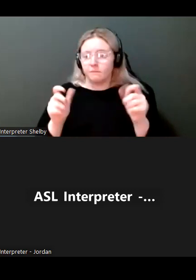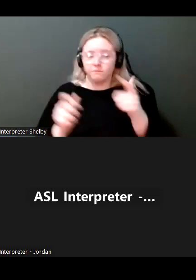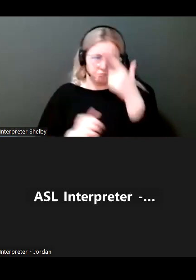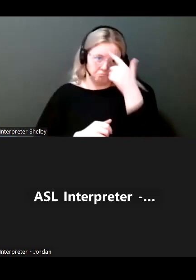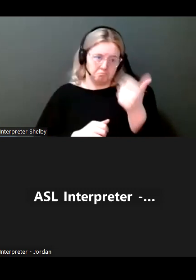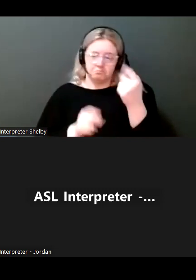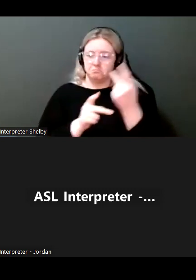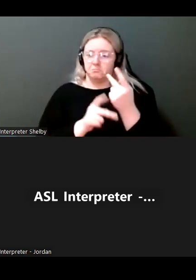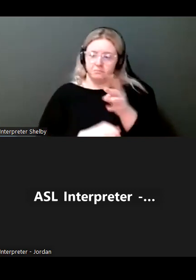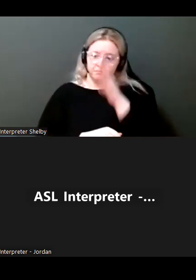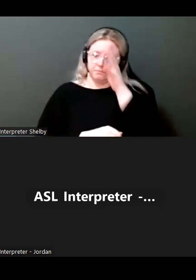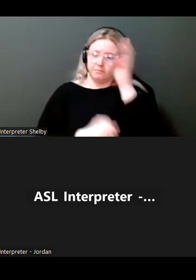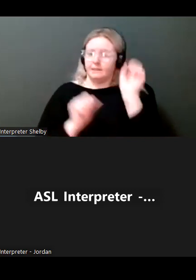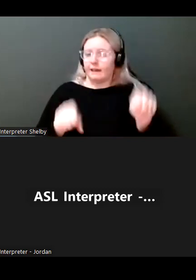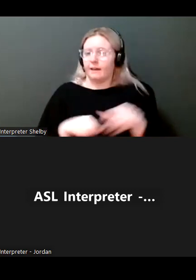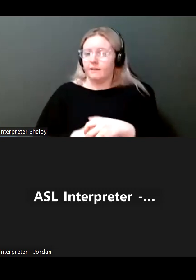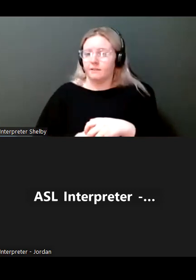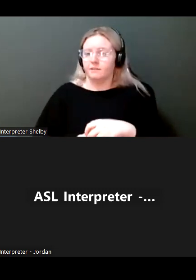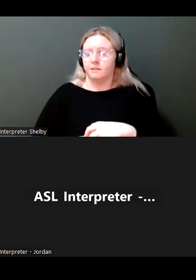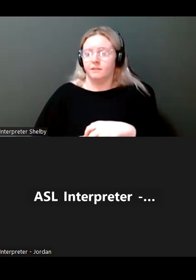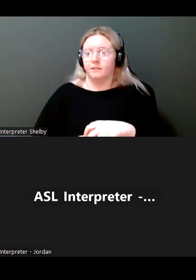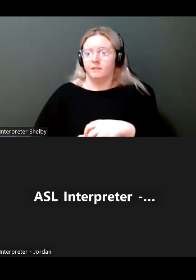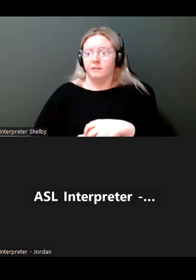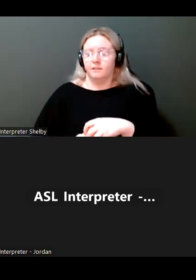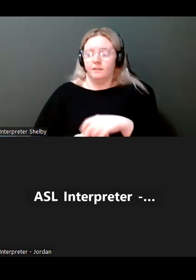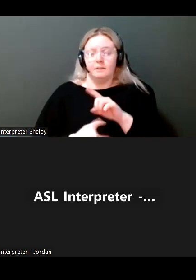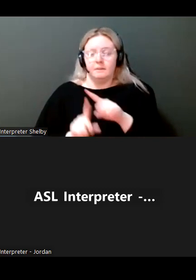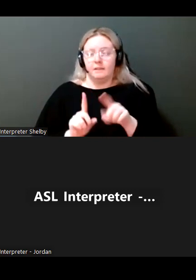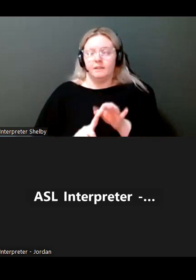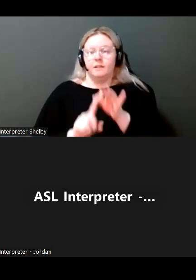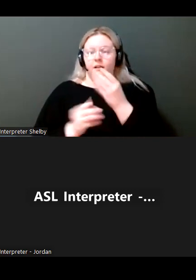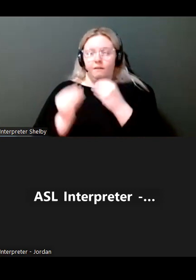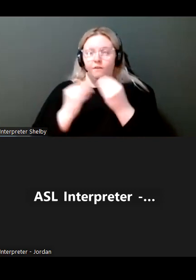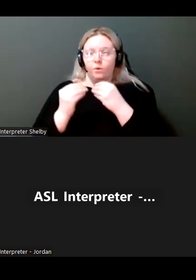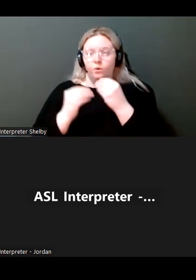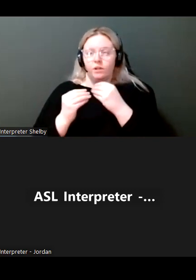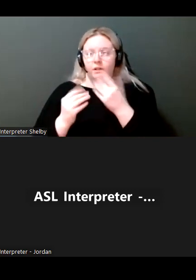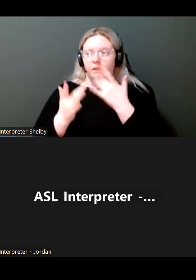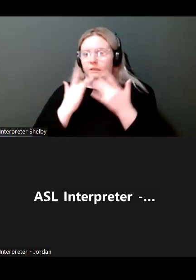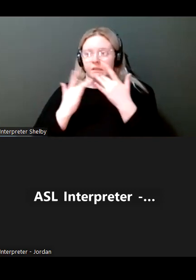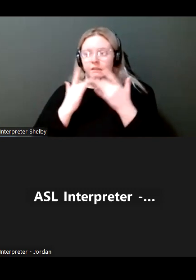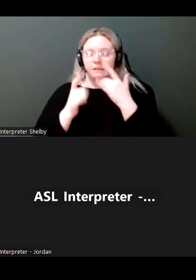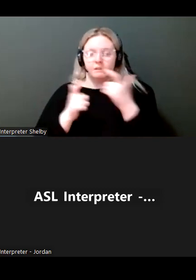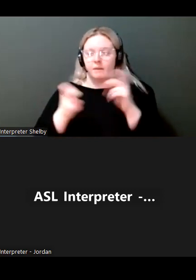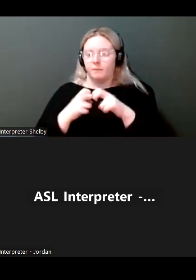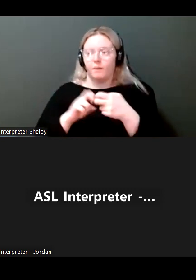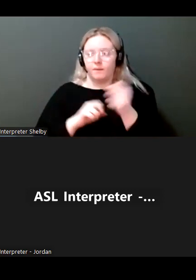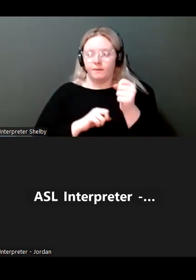And but yeah, you know, certainly the food issue, food security is a huge issue, and I don't